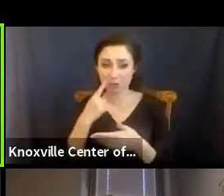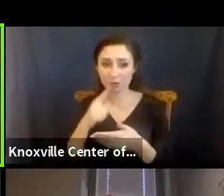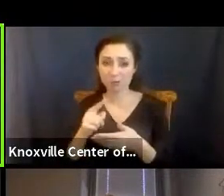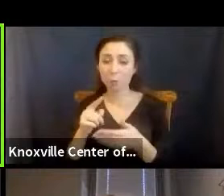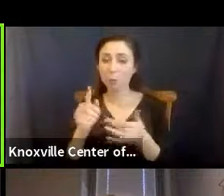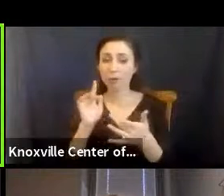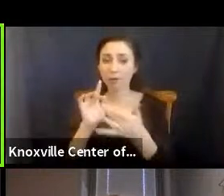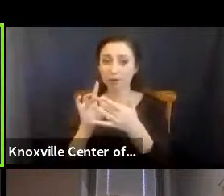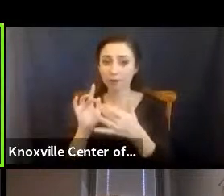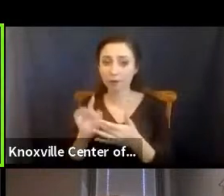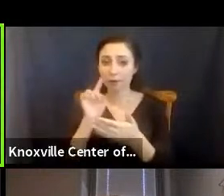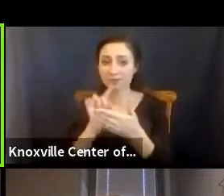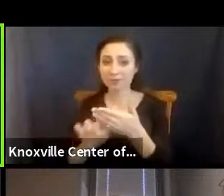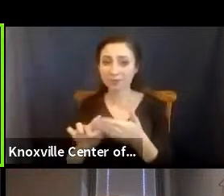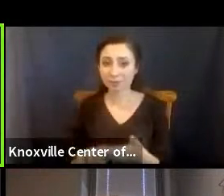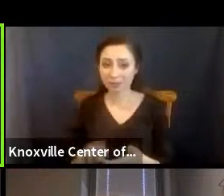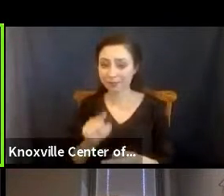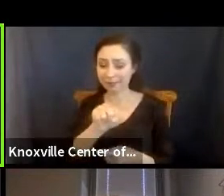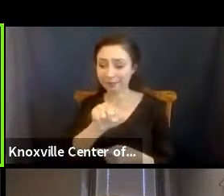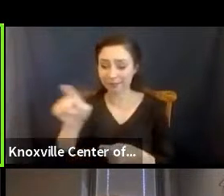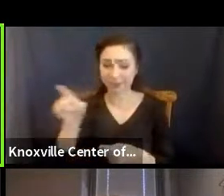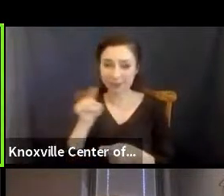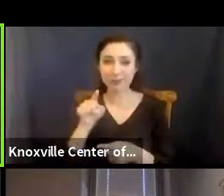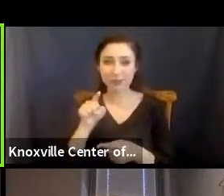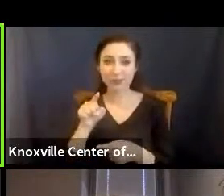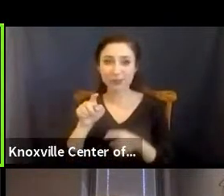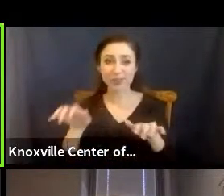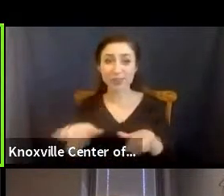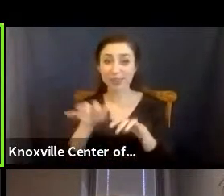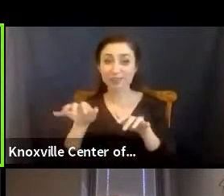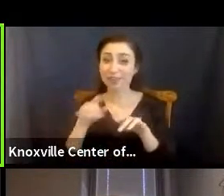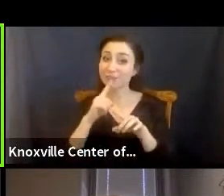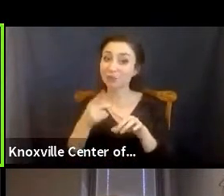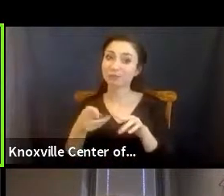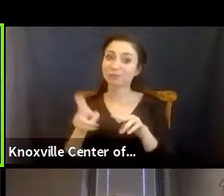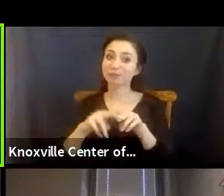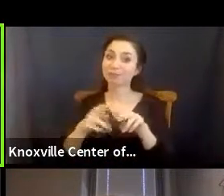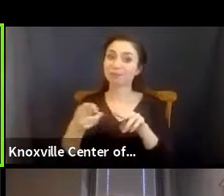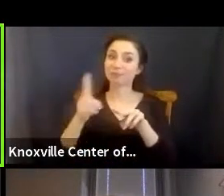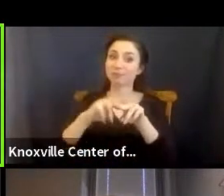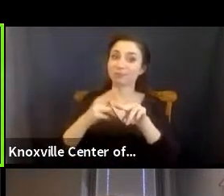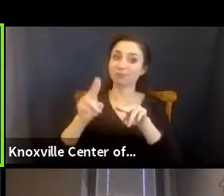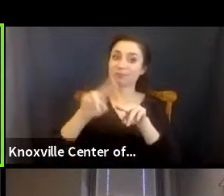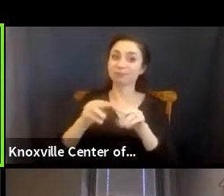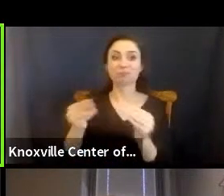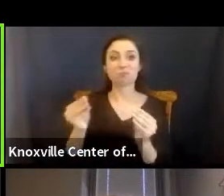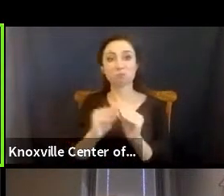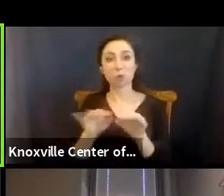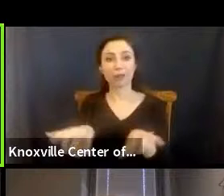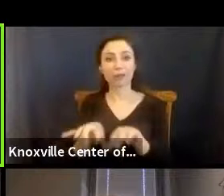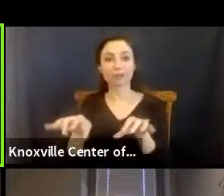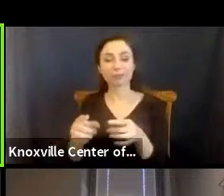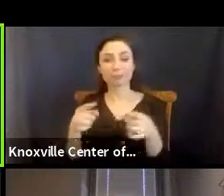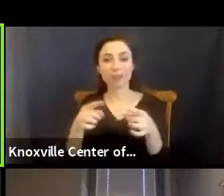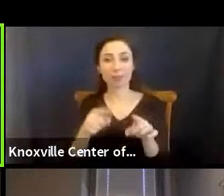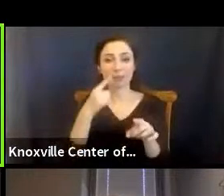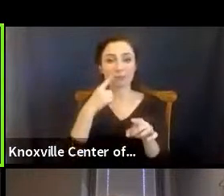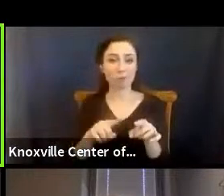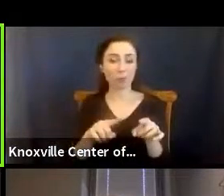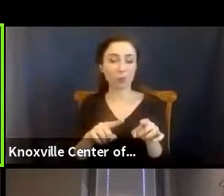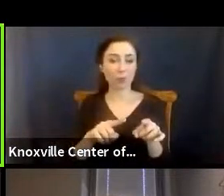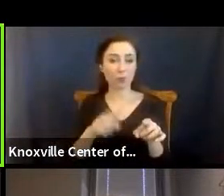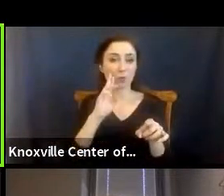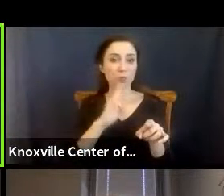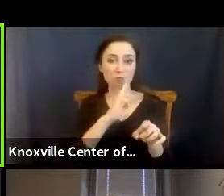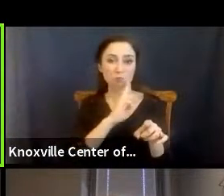their information that activity has picked up in the restaurants and bars in the